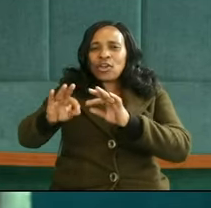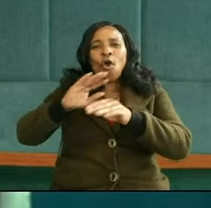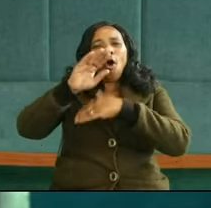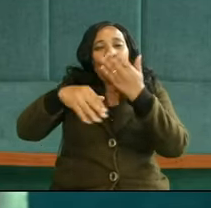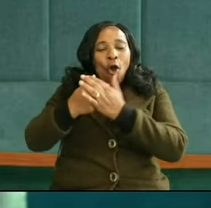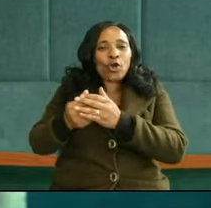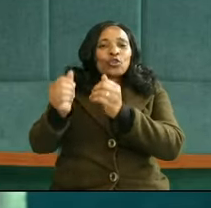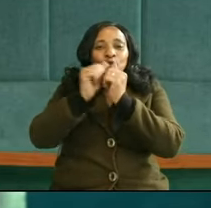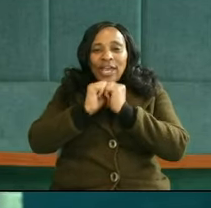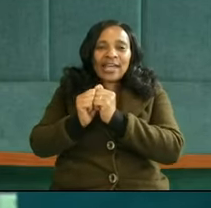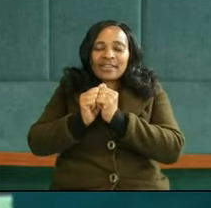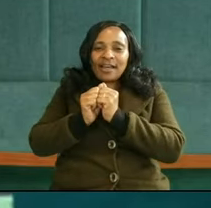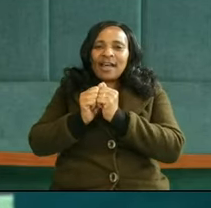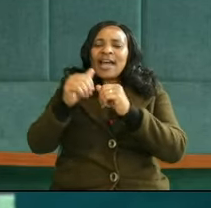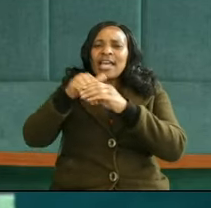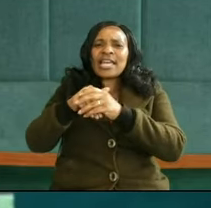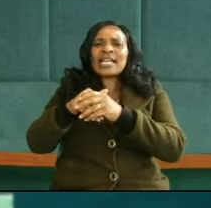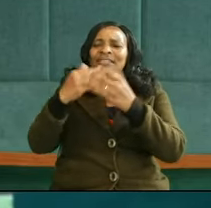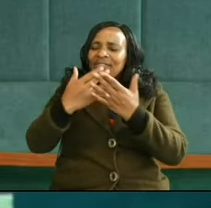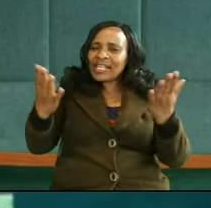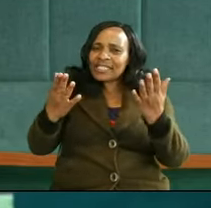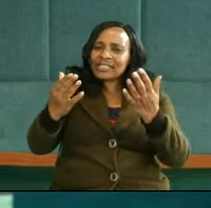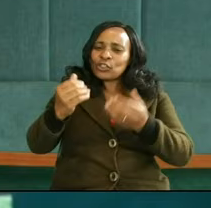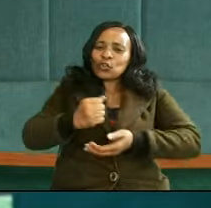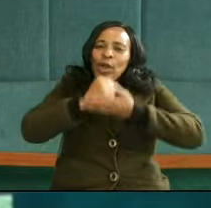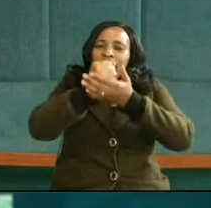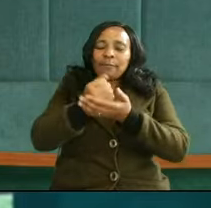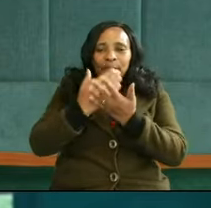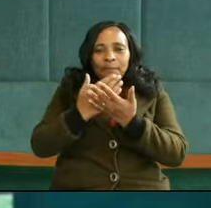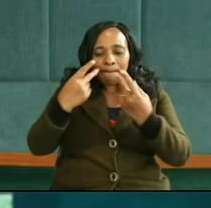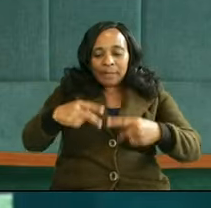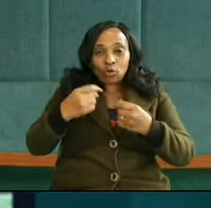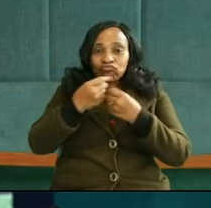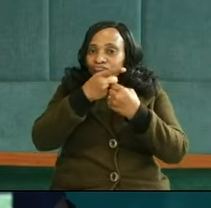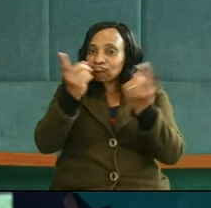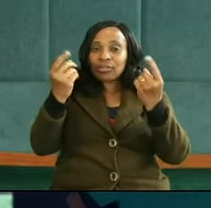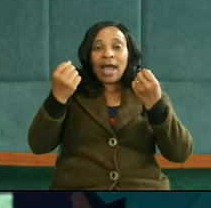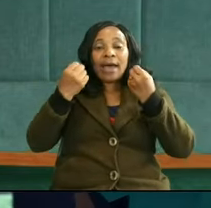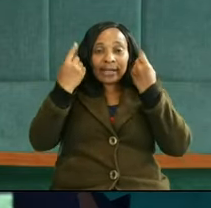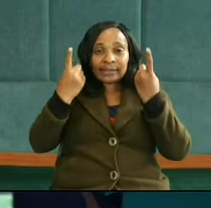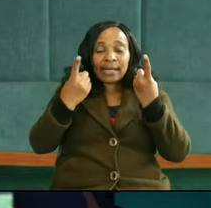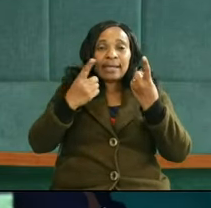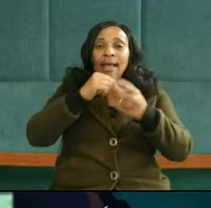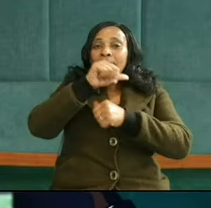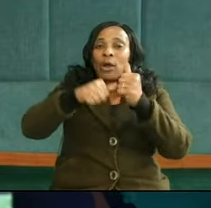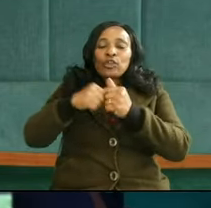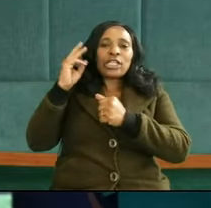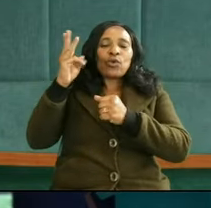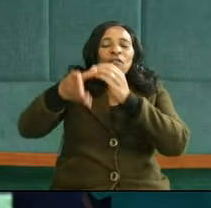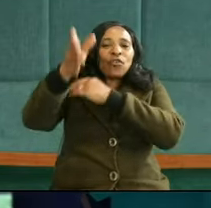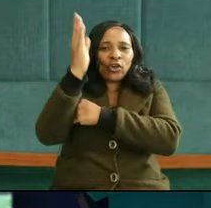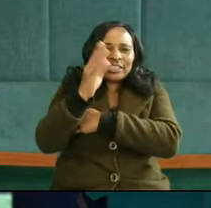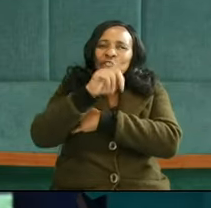That in matters helping people to understand the will of God